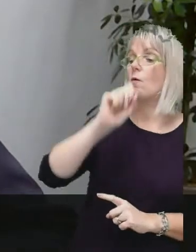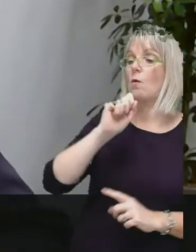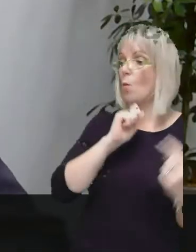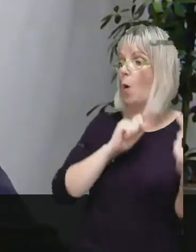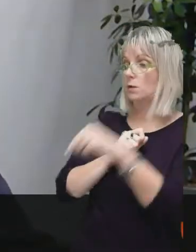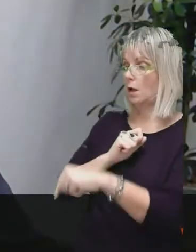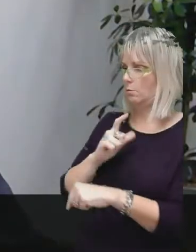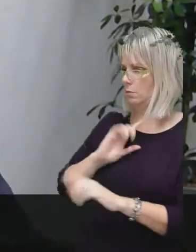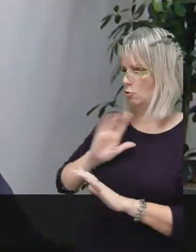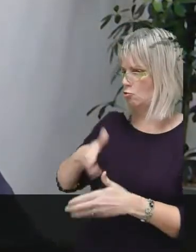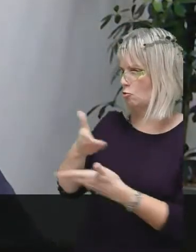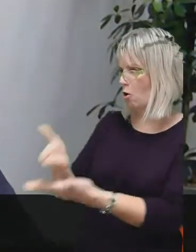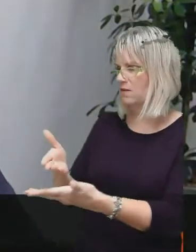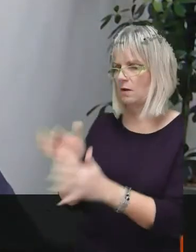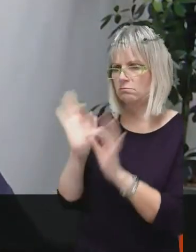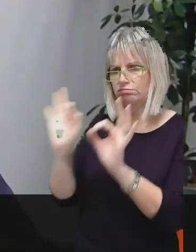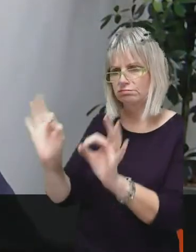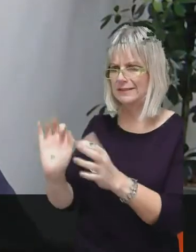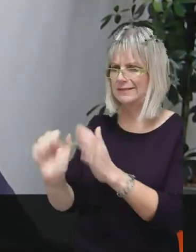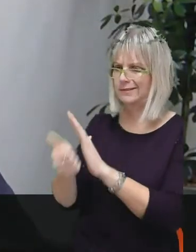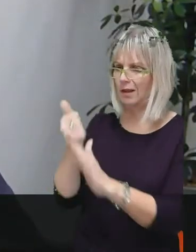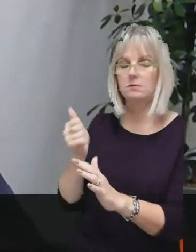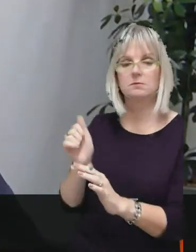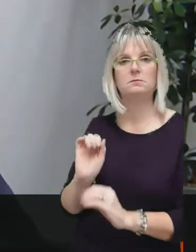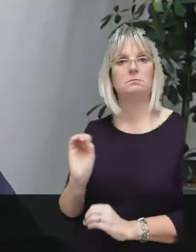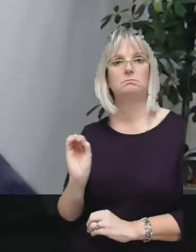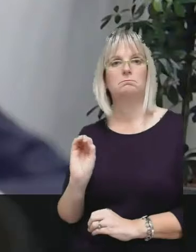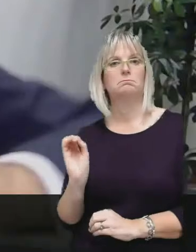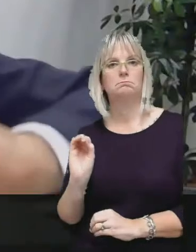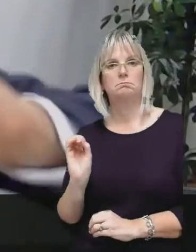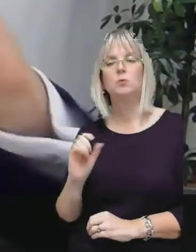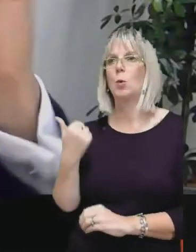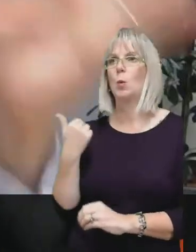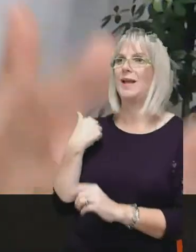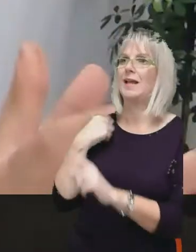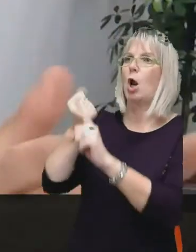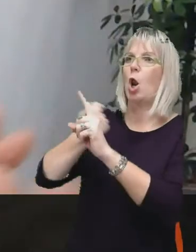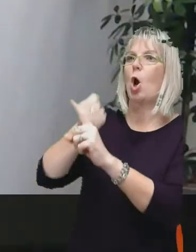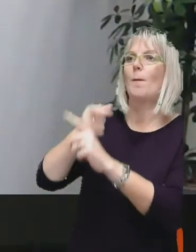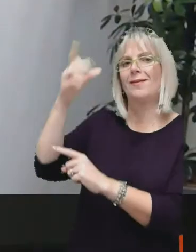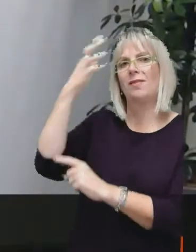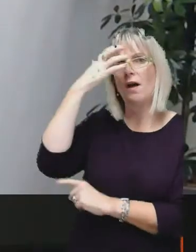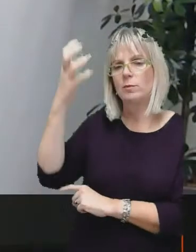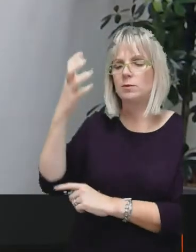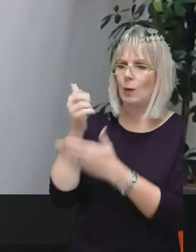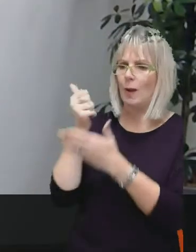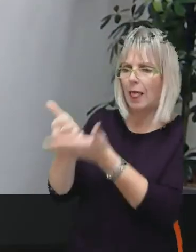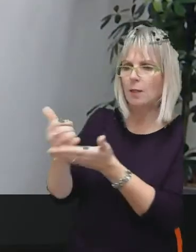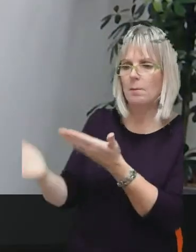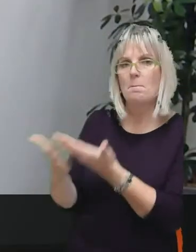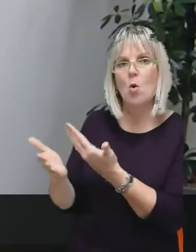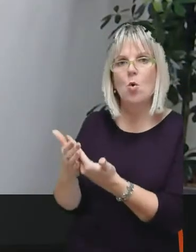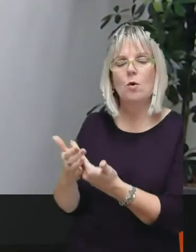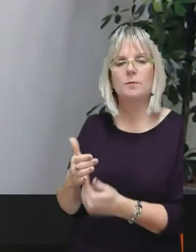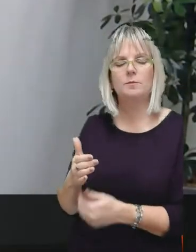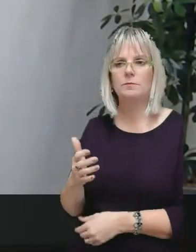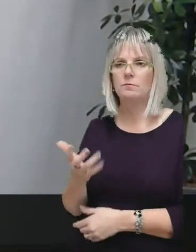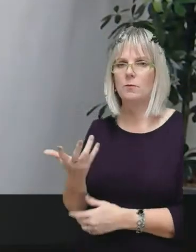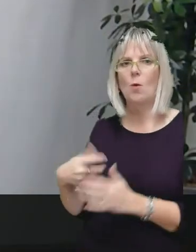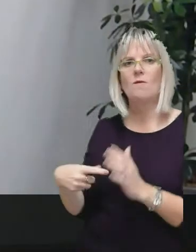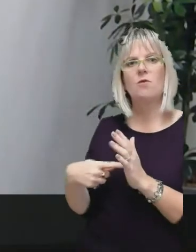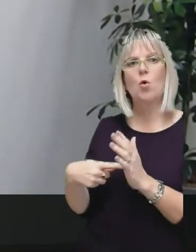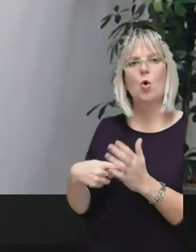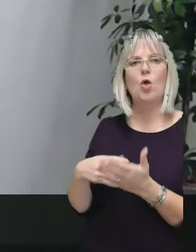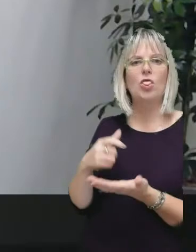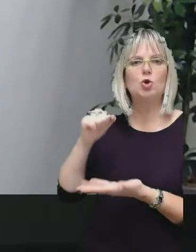And so we're going to continue to lobby the government to do much more to help this area, to persuade the Treasury to do much more to help freelancers like you in this